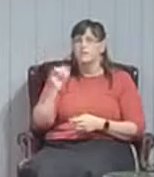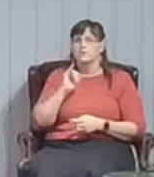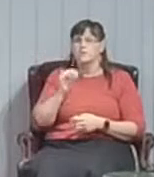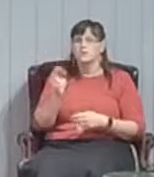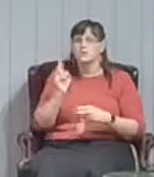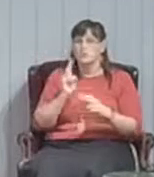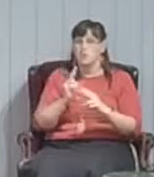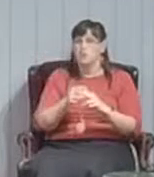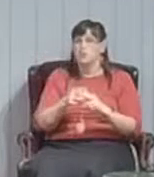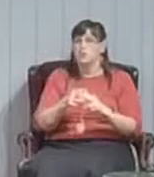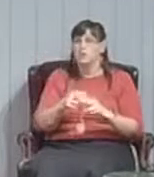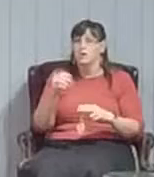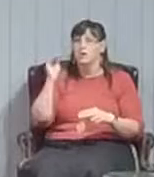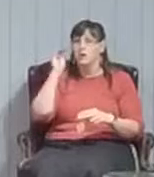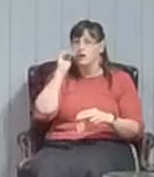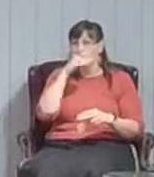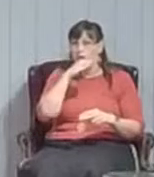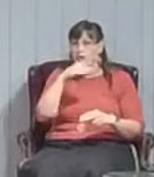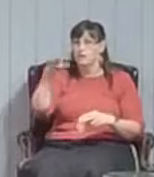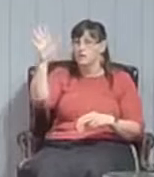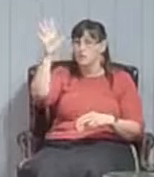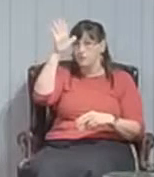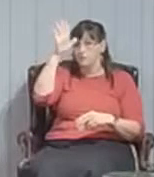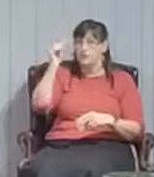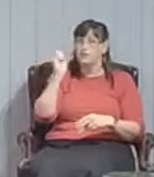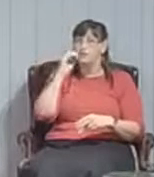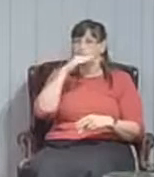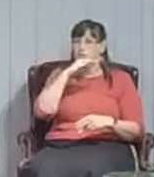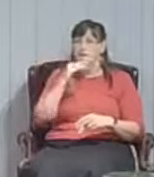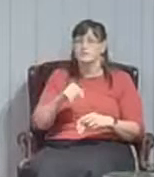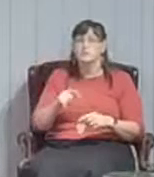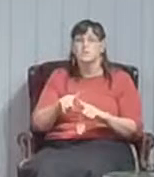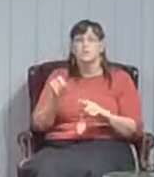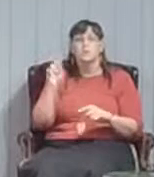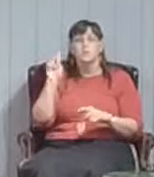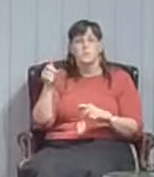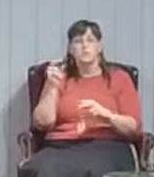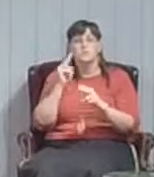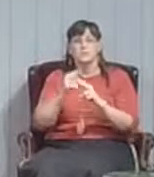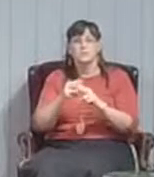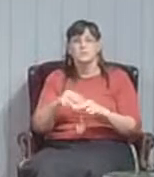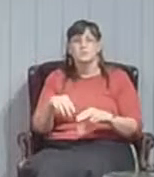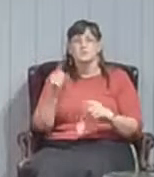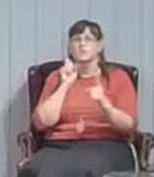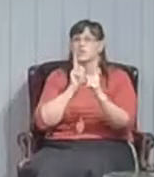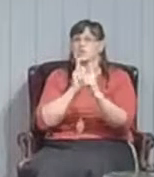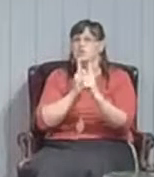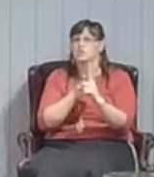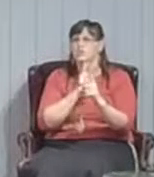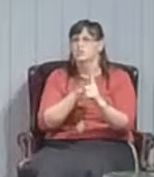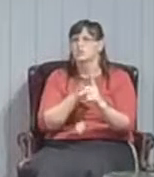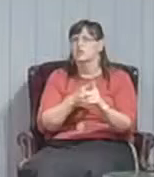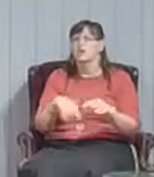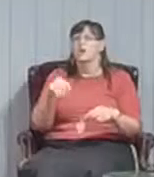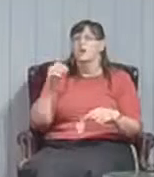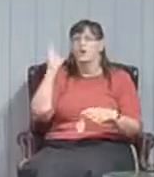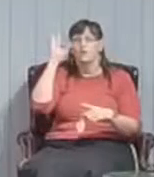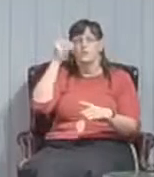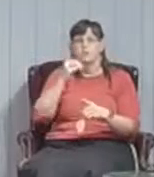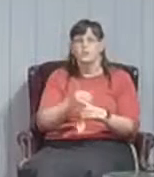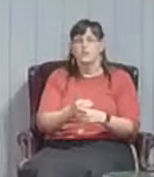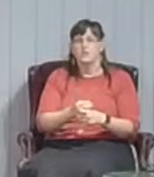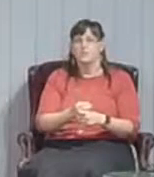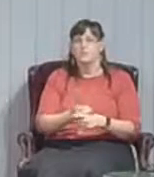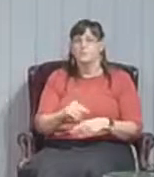But he and the father of it, but he is one of his names is the accuser of the brethren. I'm telling you, there's something wrong